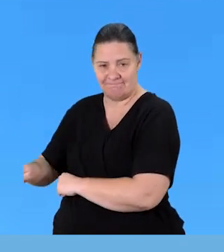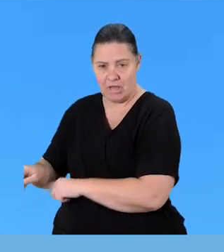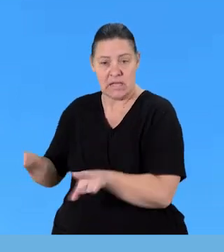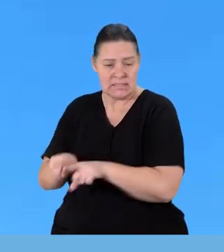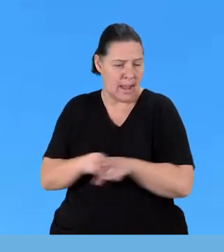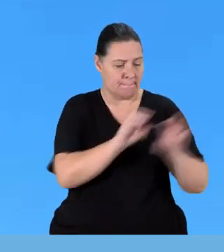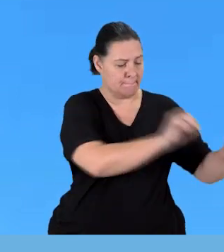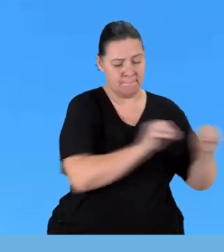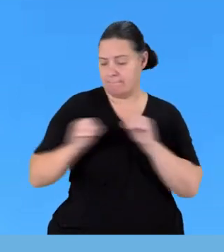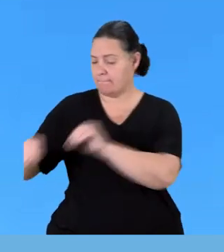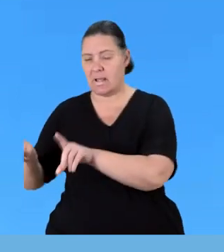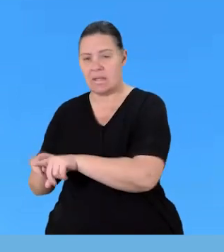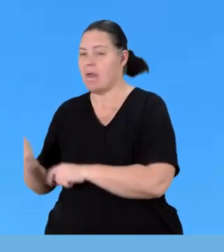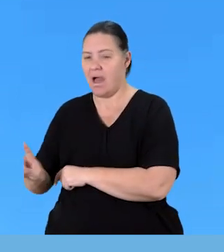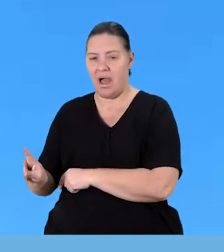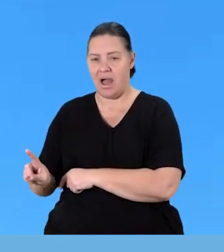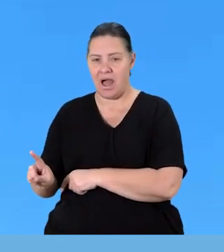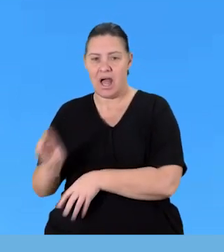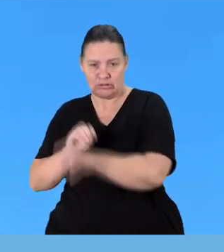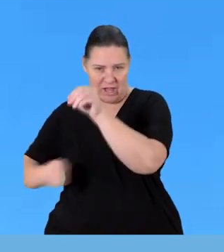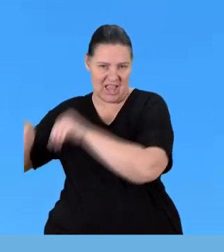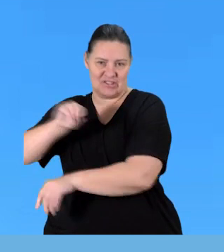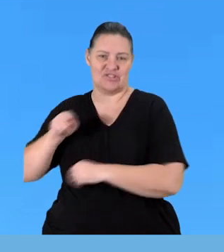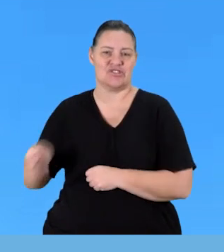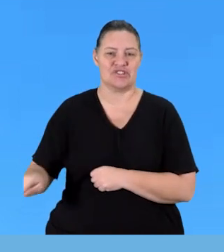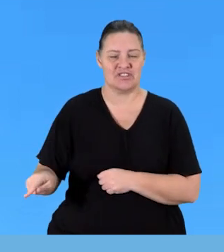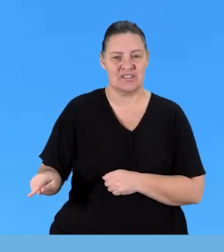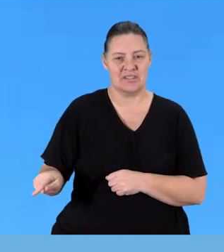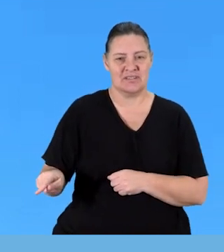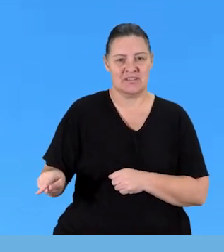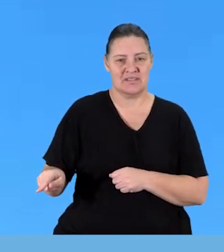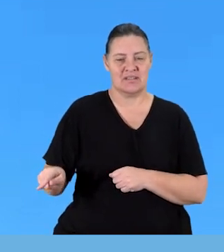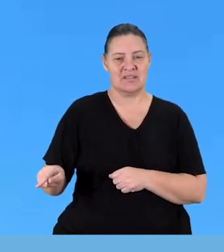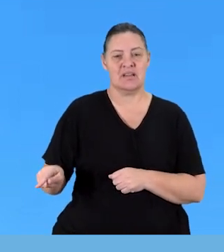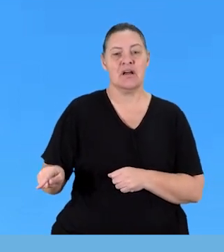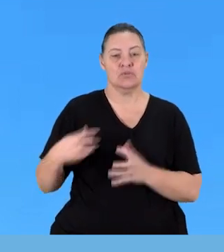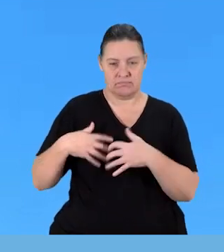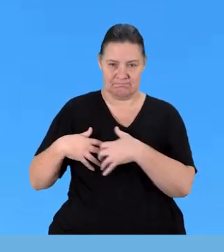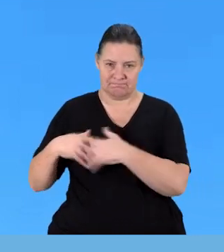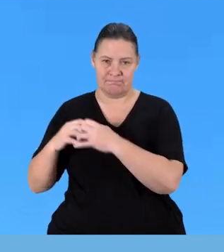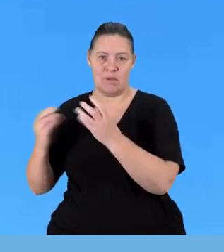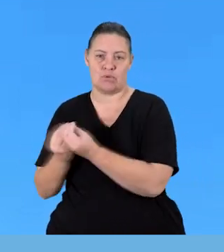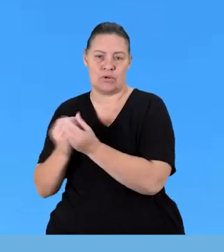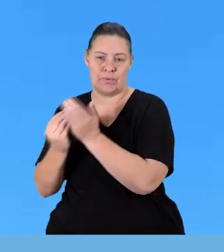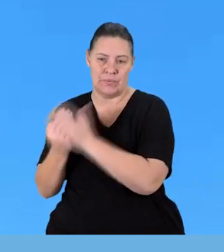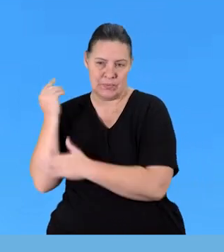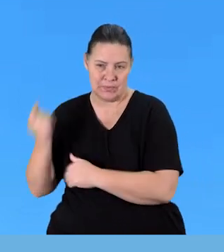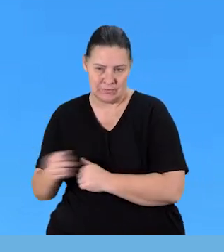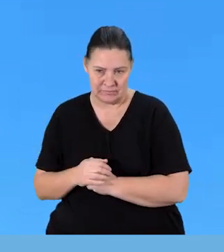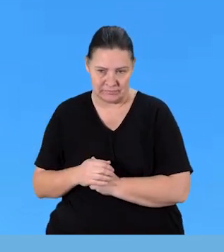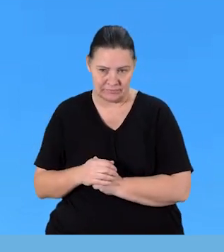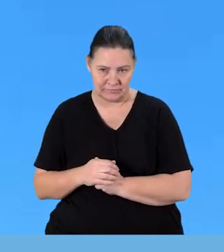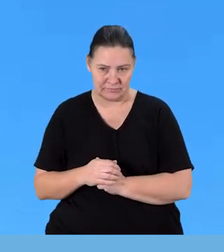a chemical reaction is taking place, the reactants, they are going to break the existing bonds, and once they break the existing bonds, they are going